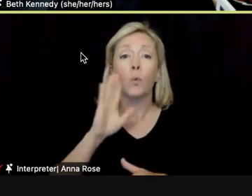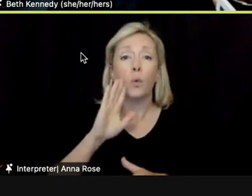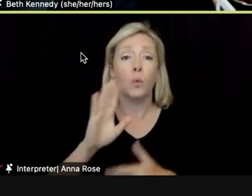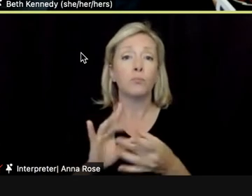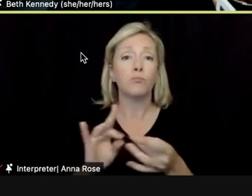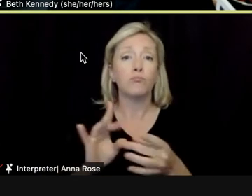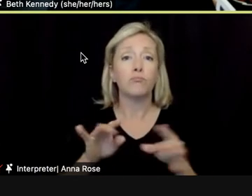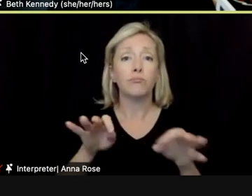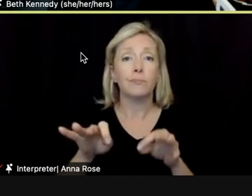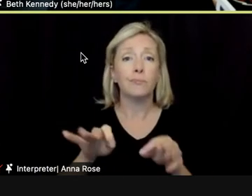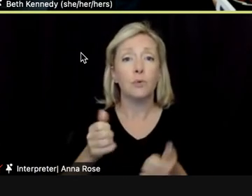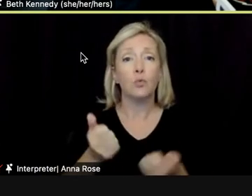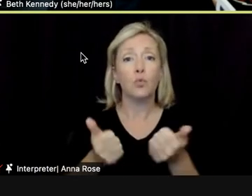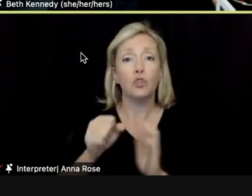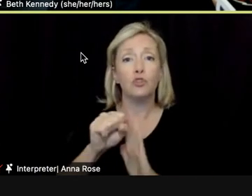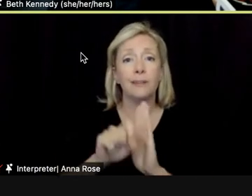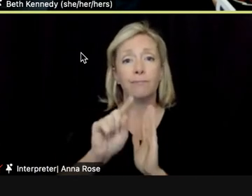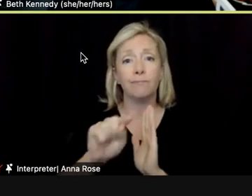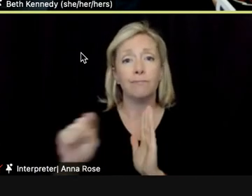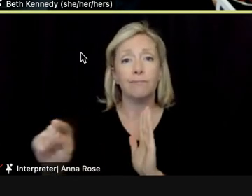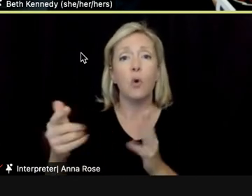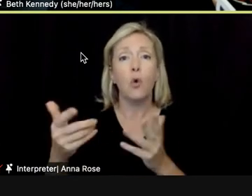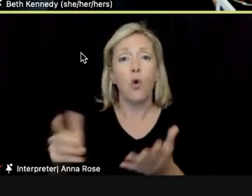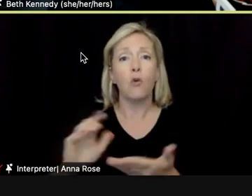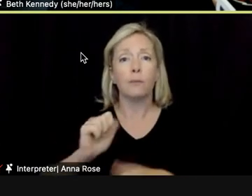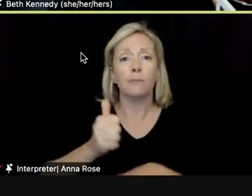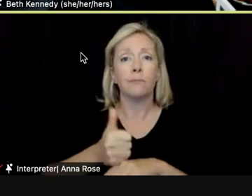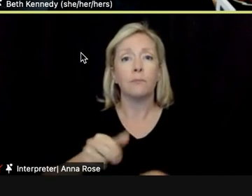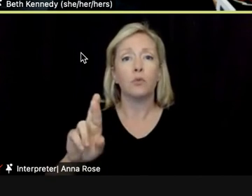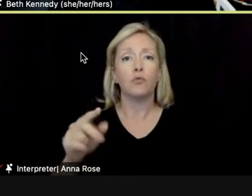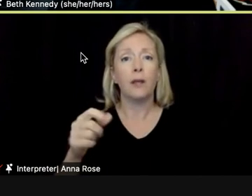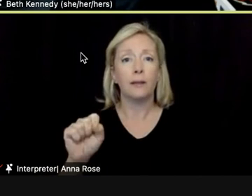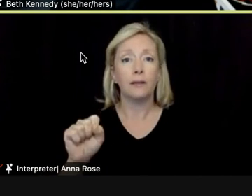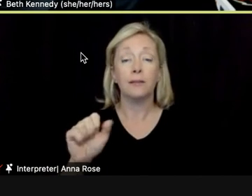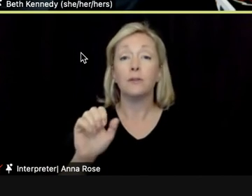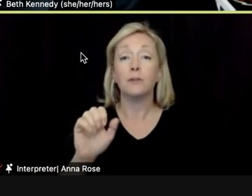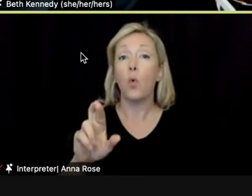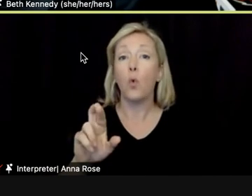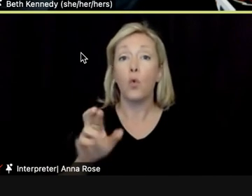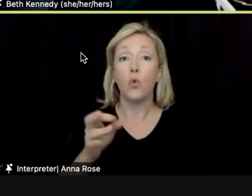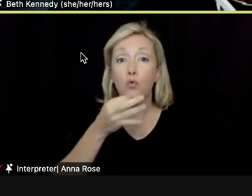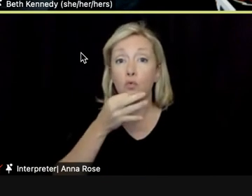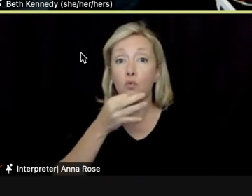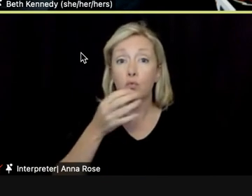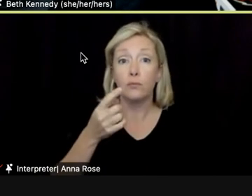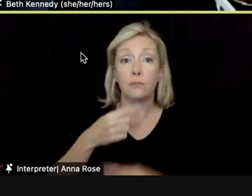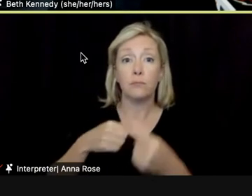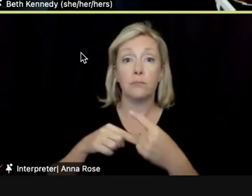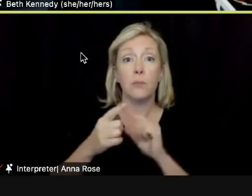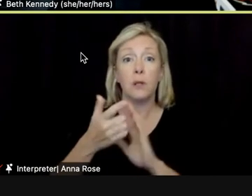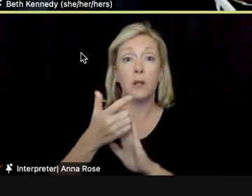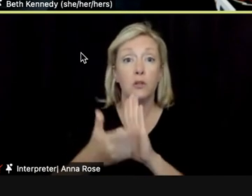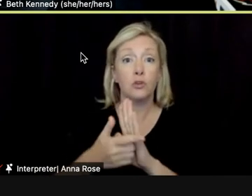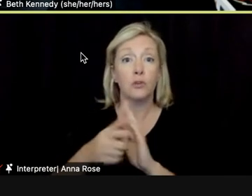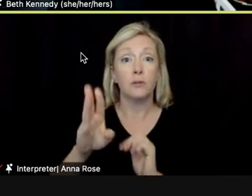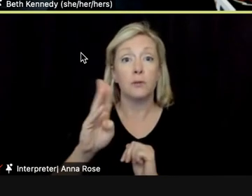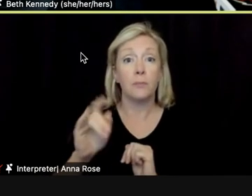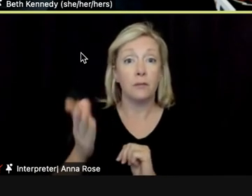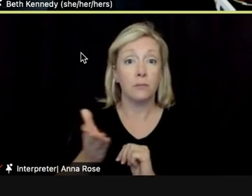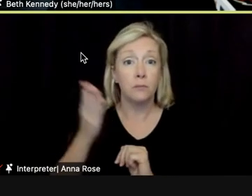regulations, and we'll talk about what pending legislation is out there. And then I'll share some research on